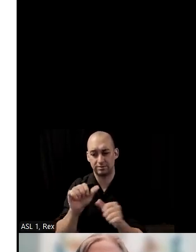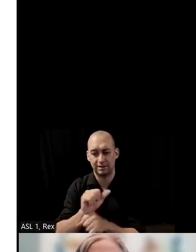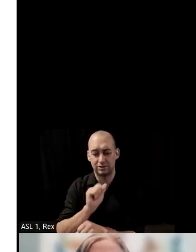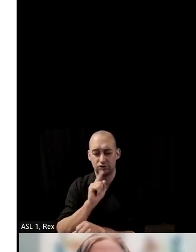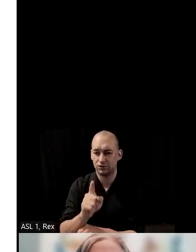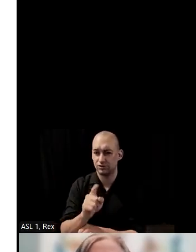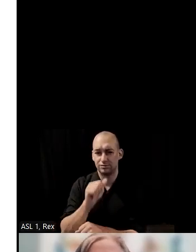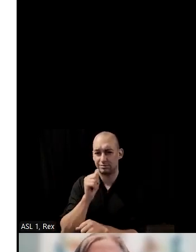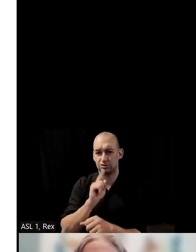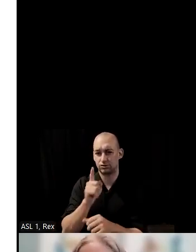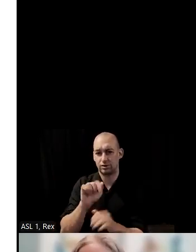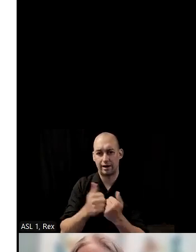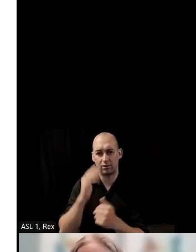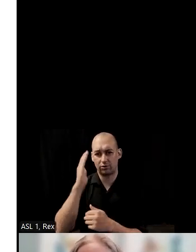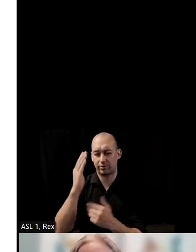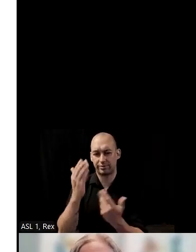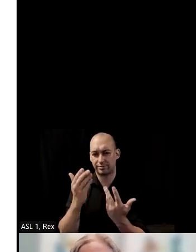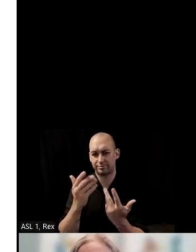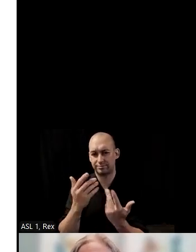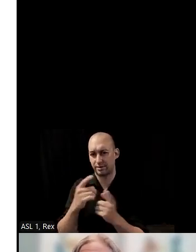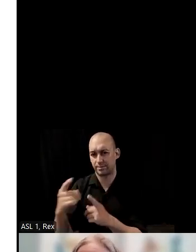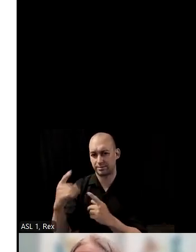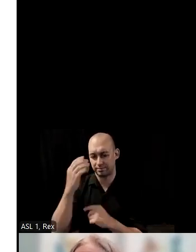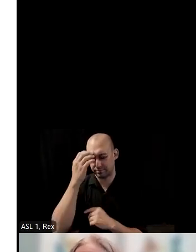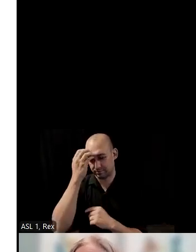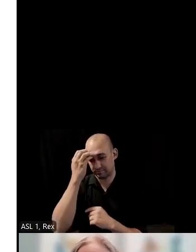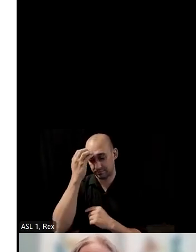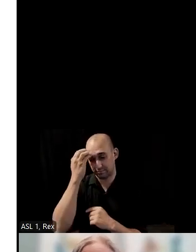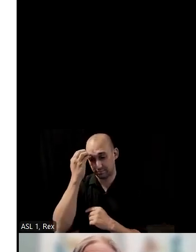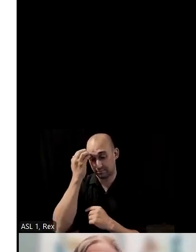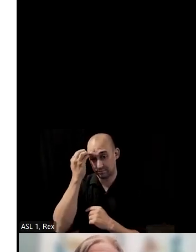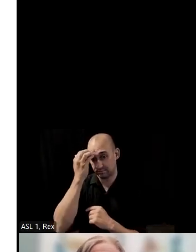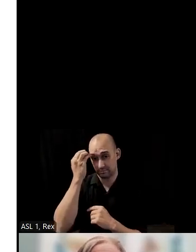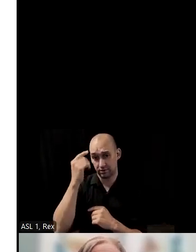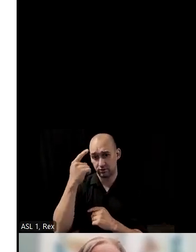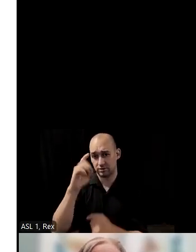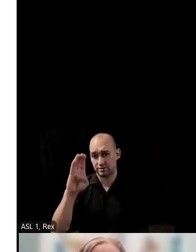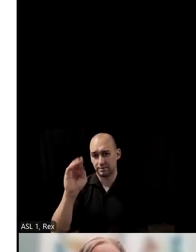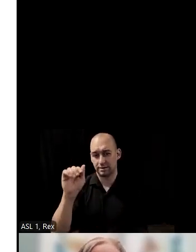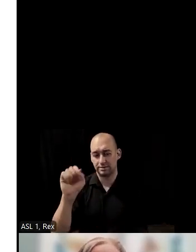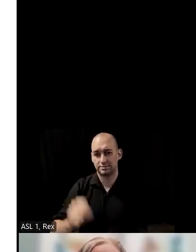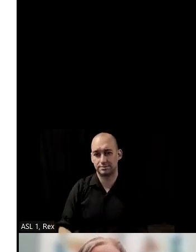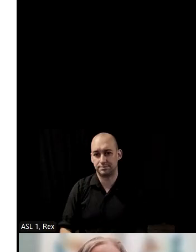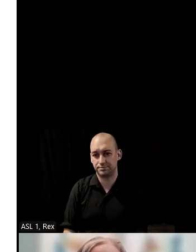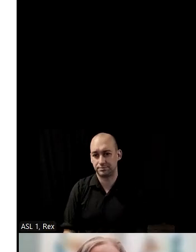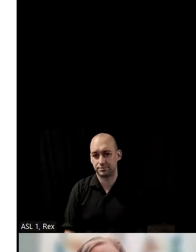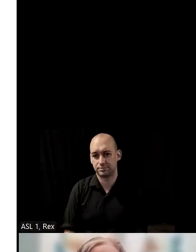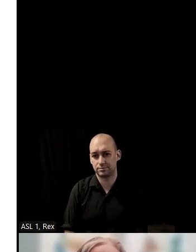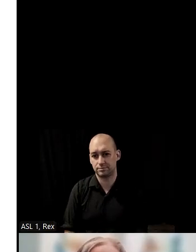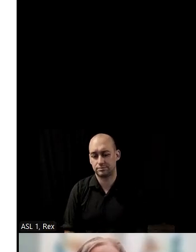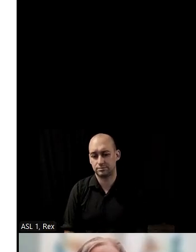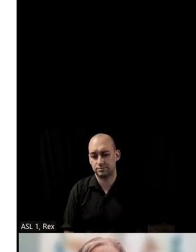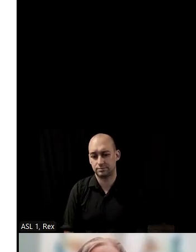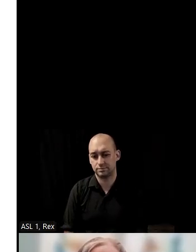playing out in 2025 and whether those rate increases will actually happen for CBAS. Next slide.